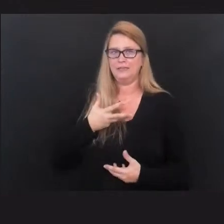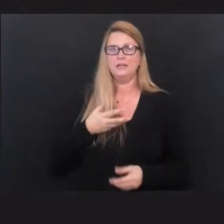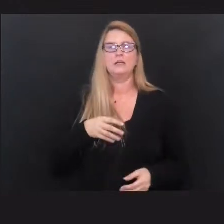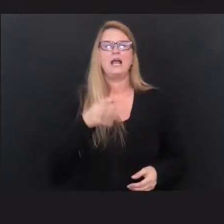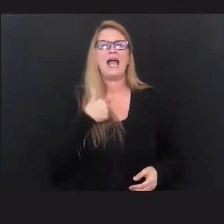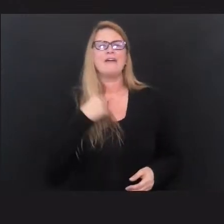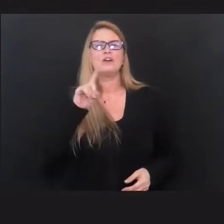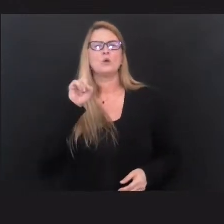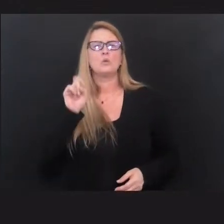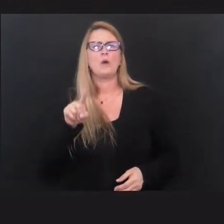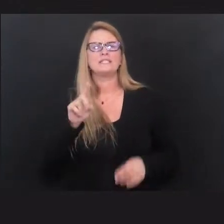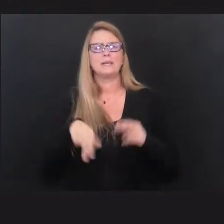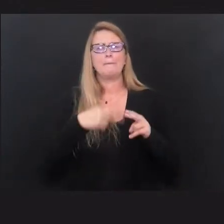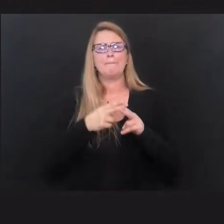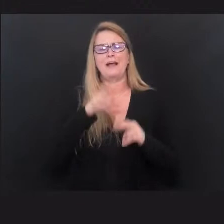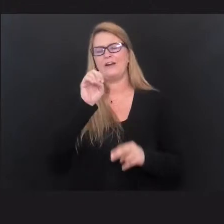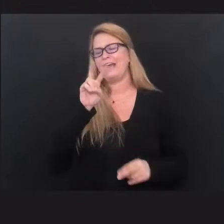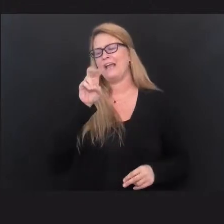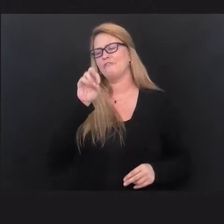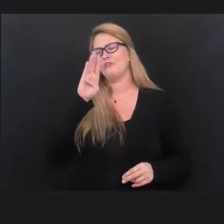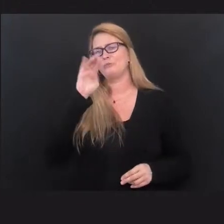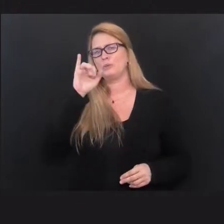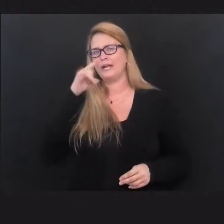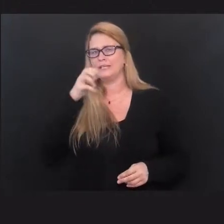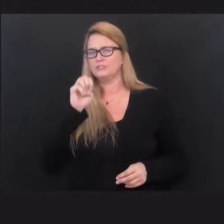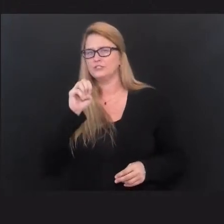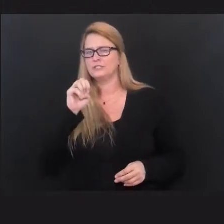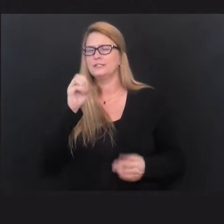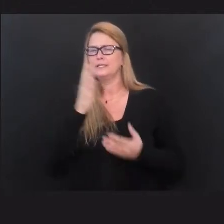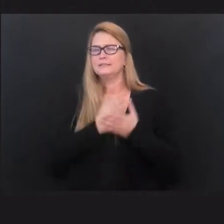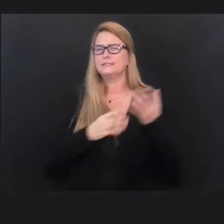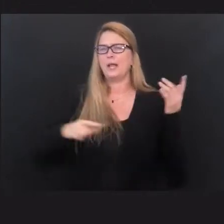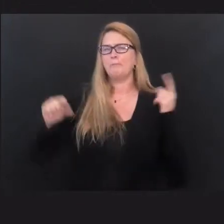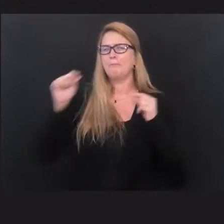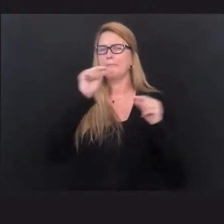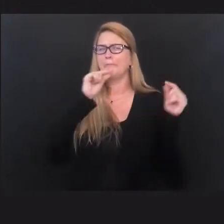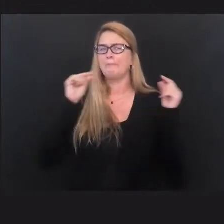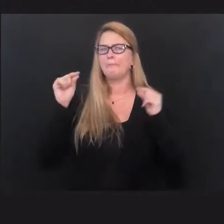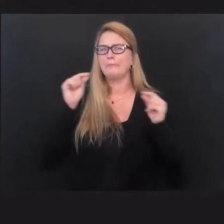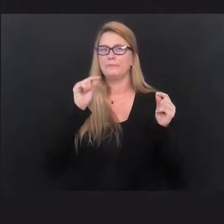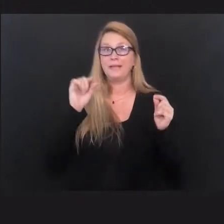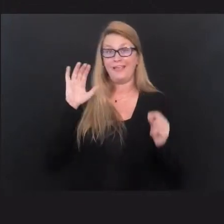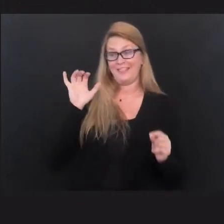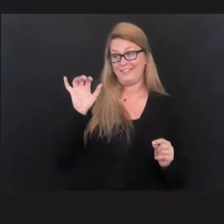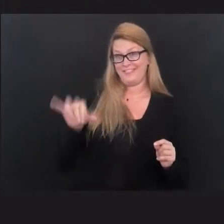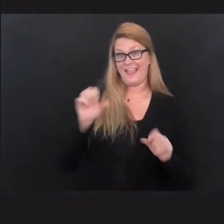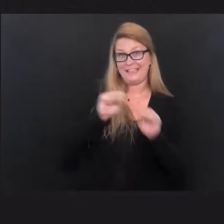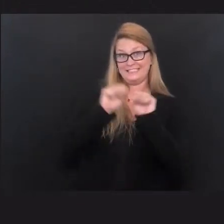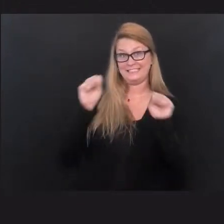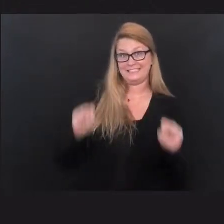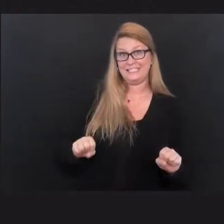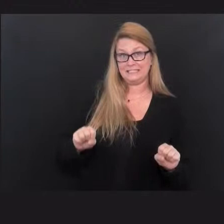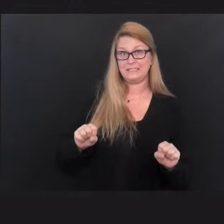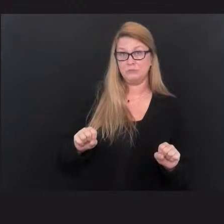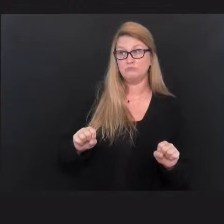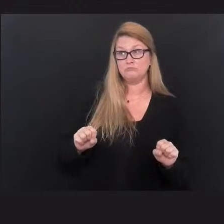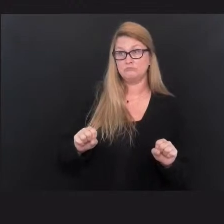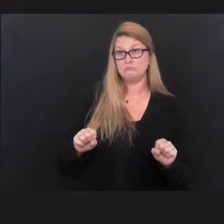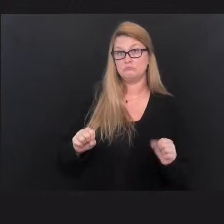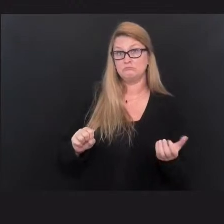do have a question about Everbridge, things that have been swirling around for quite some time around it. It seems like the system, while well-intentioned,